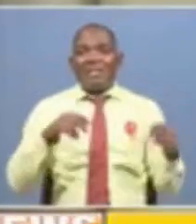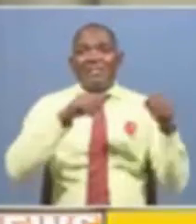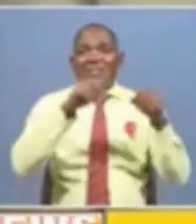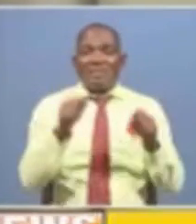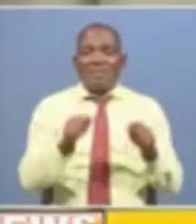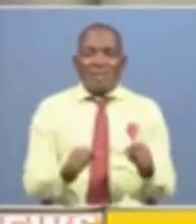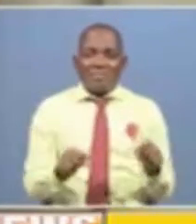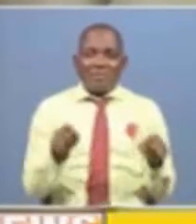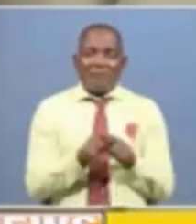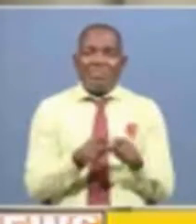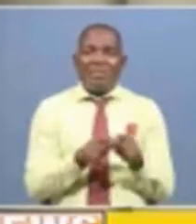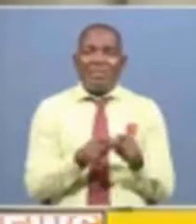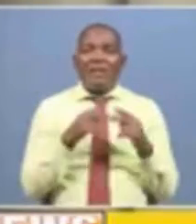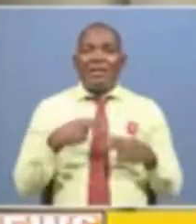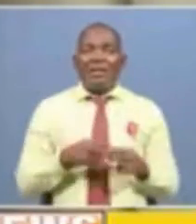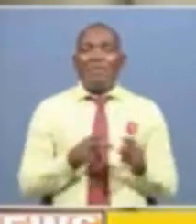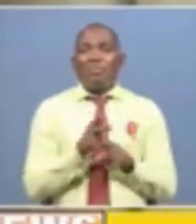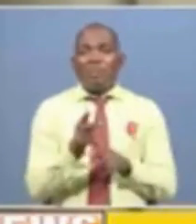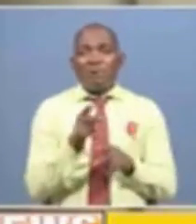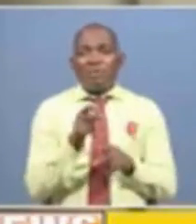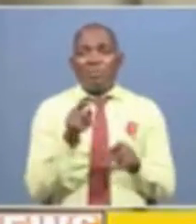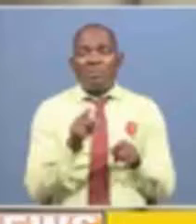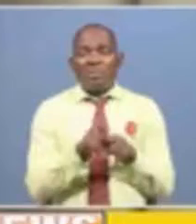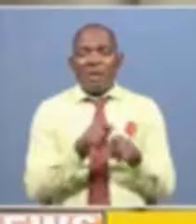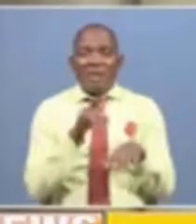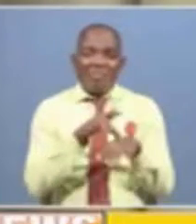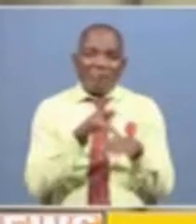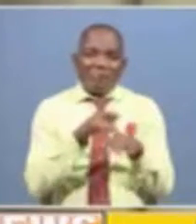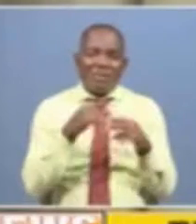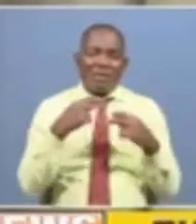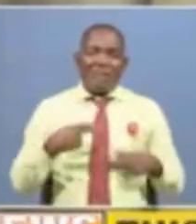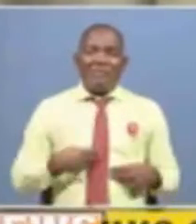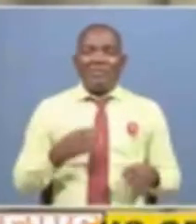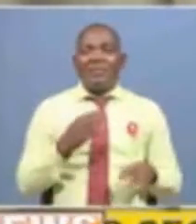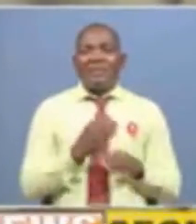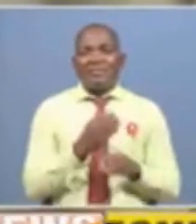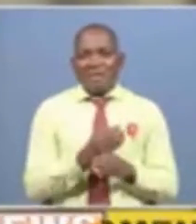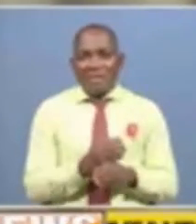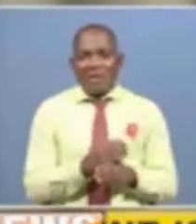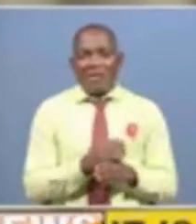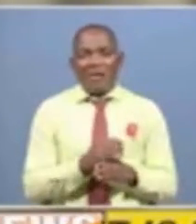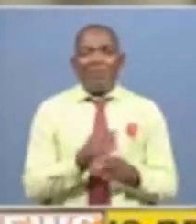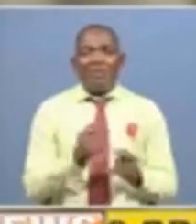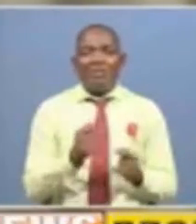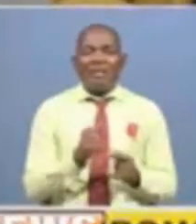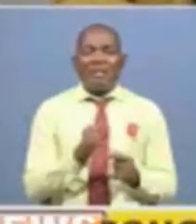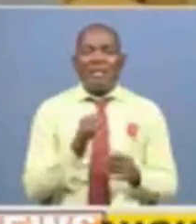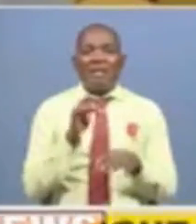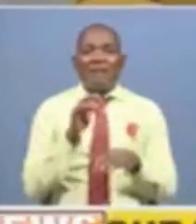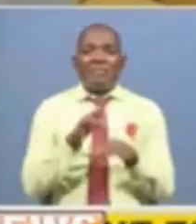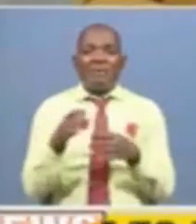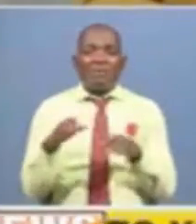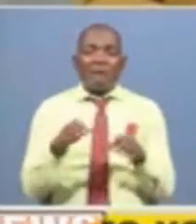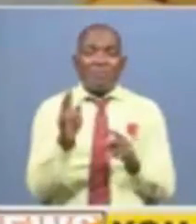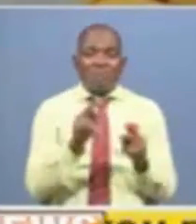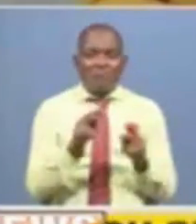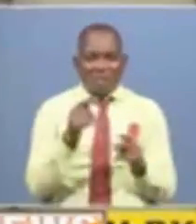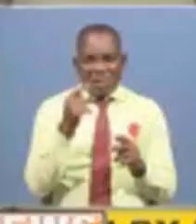health professionals, and may negatively affect healthcare utilization in affected communities. People tend to